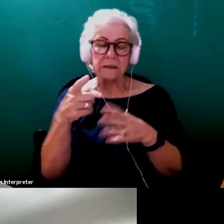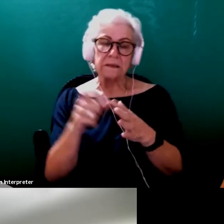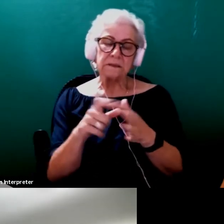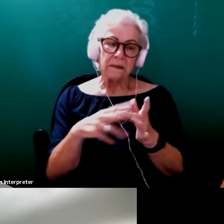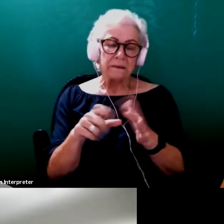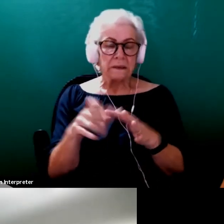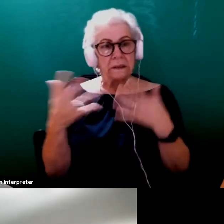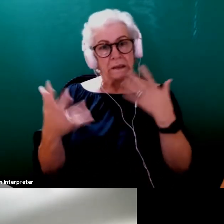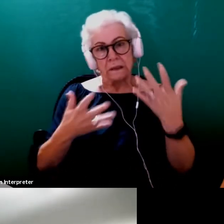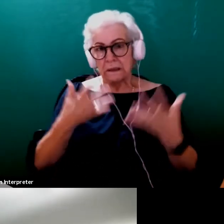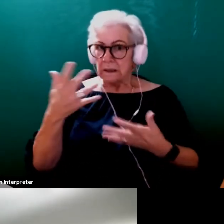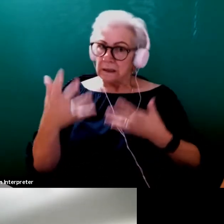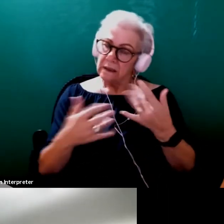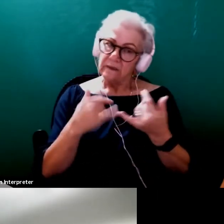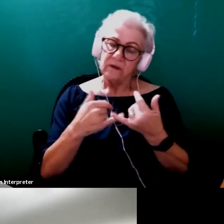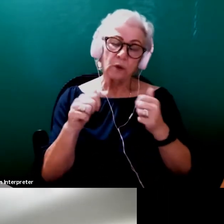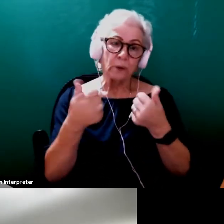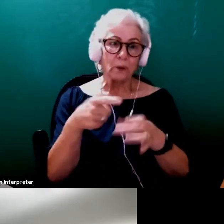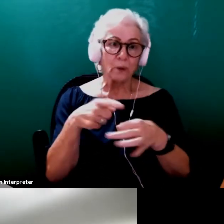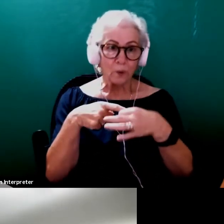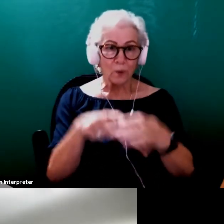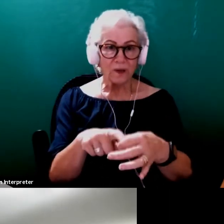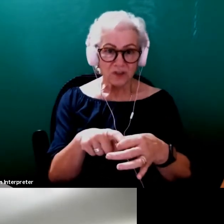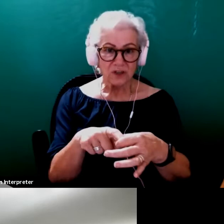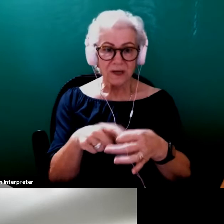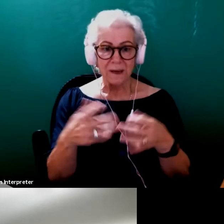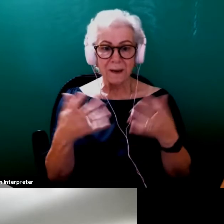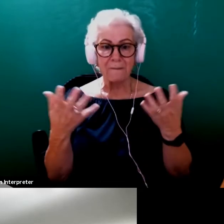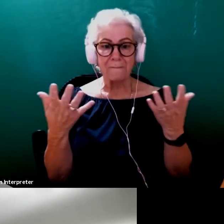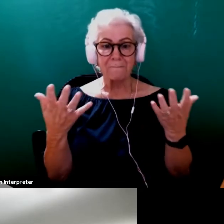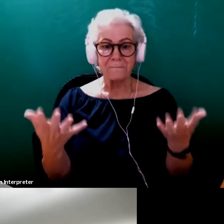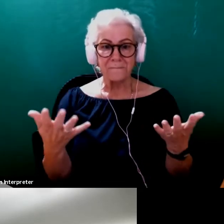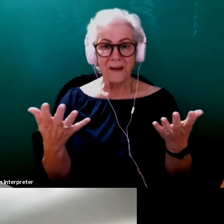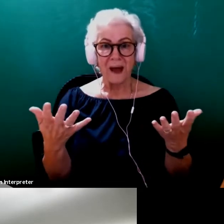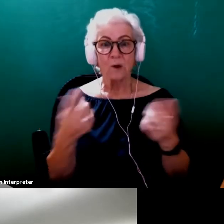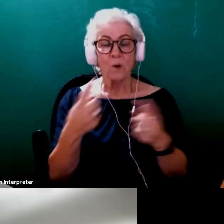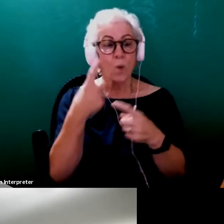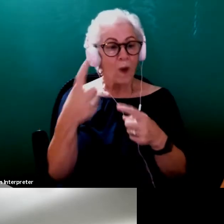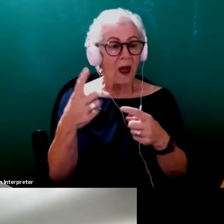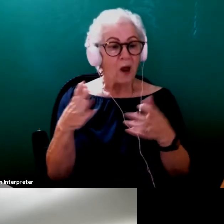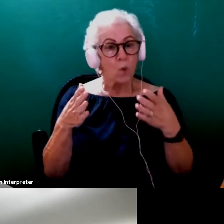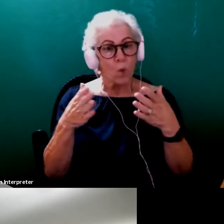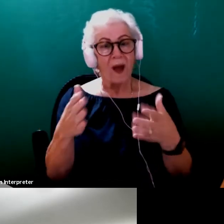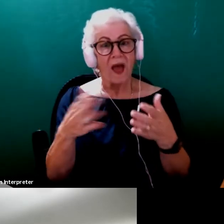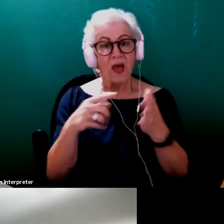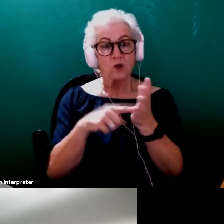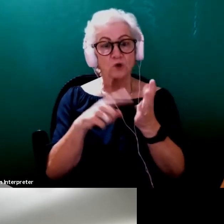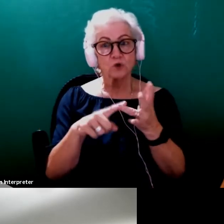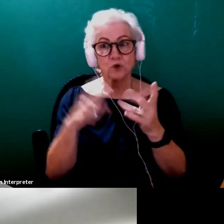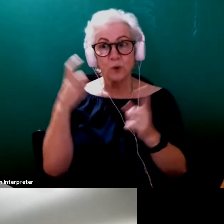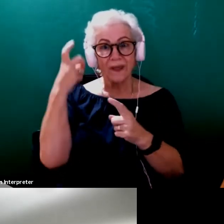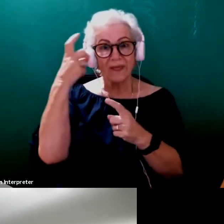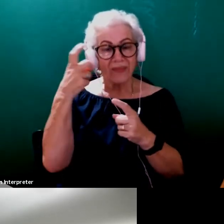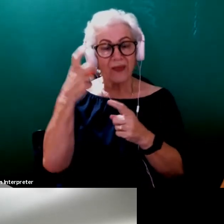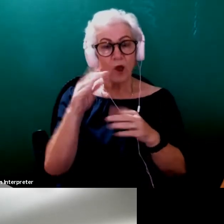That's a very good question. You know, one way to think about the